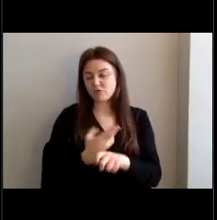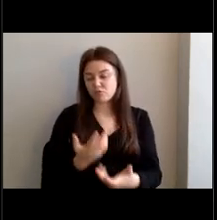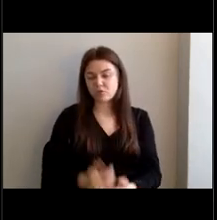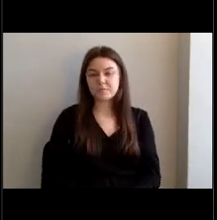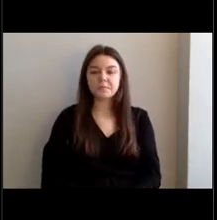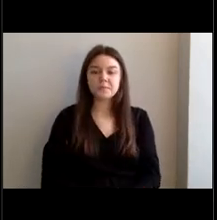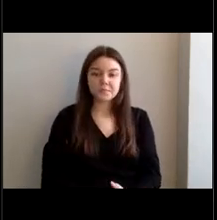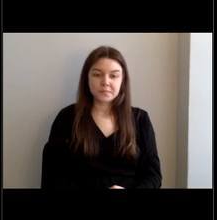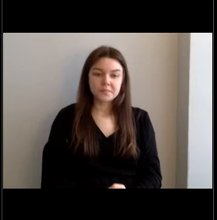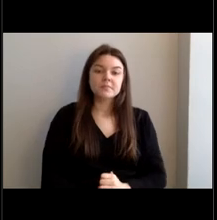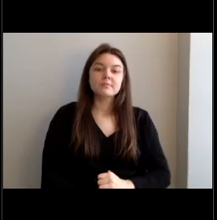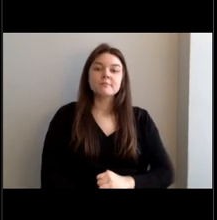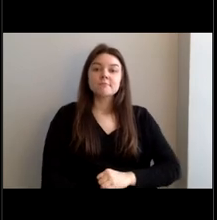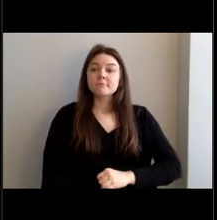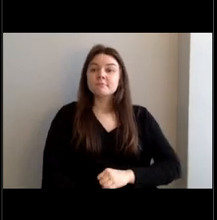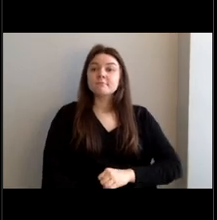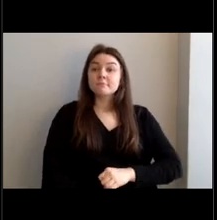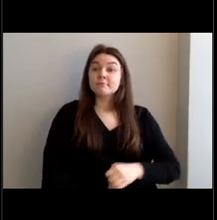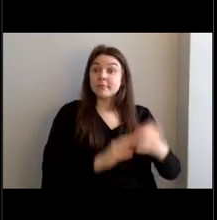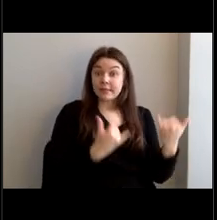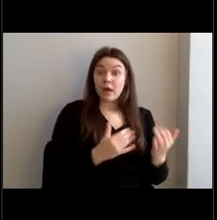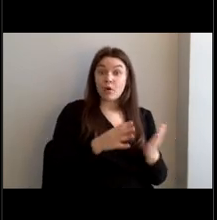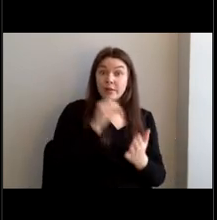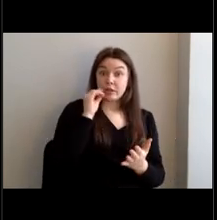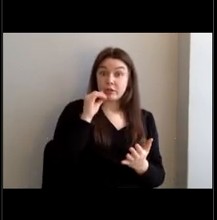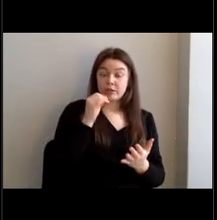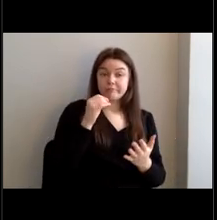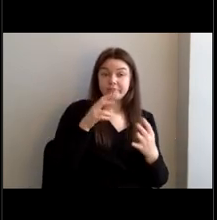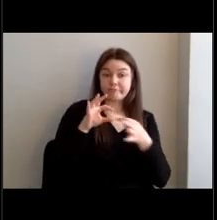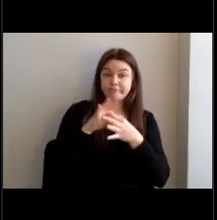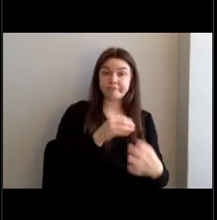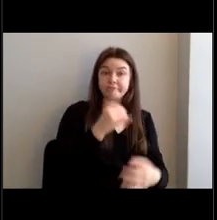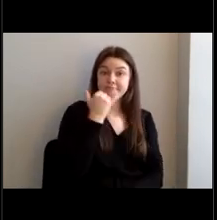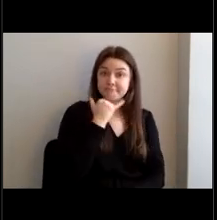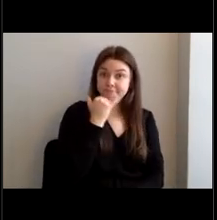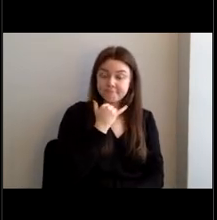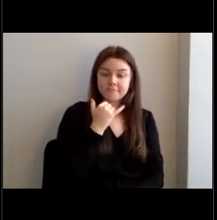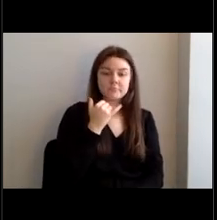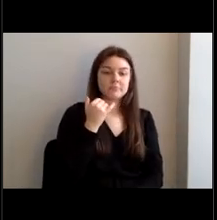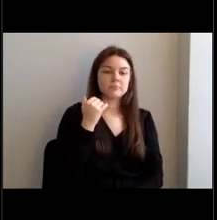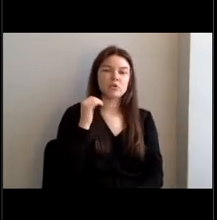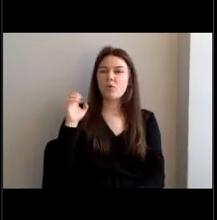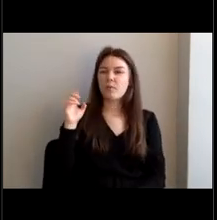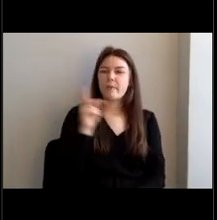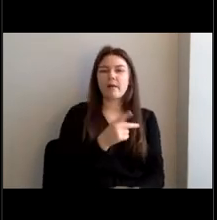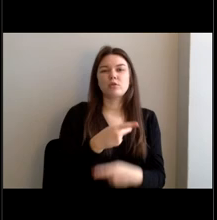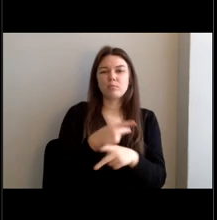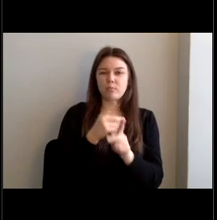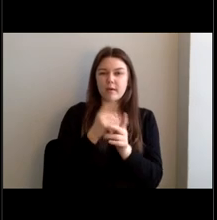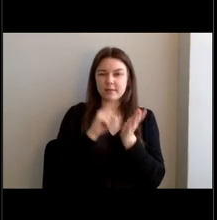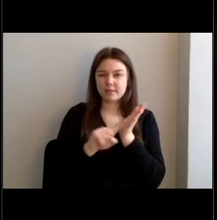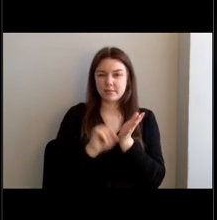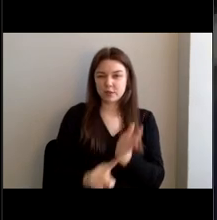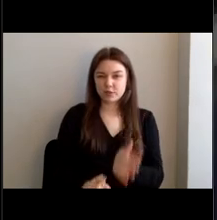So now that we've learned about what each defect is, let's go back to our product inspection.